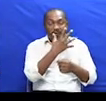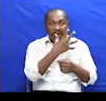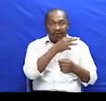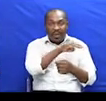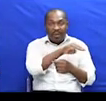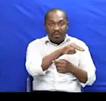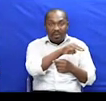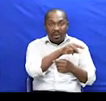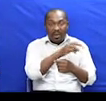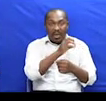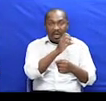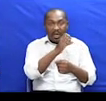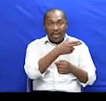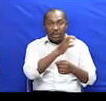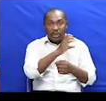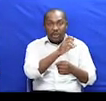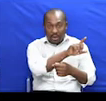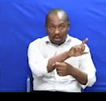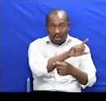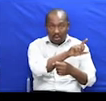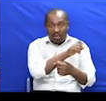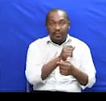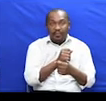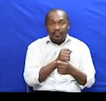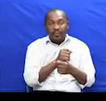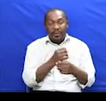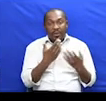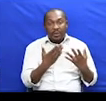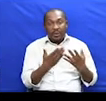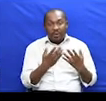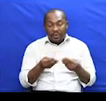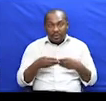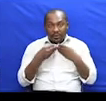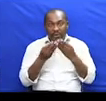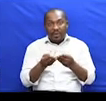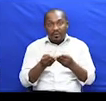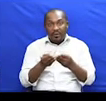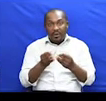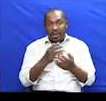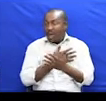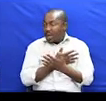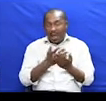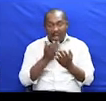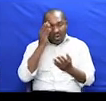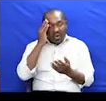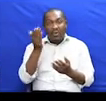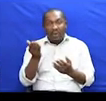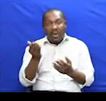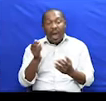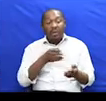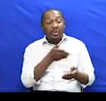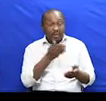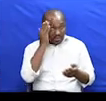So 0.25 molar of hydrochloric acid. This shows that this is a known concentration. So hydrochloric acid was